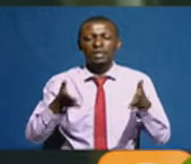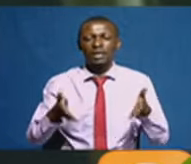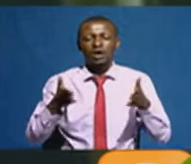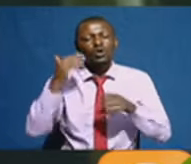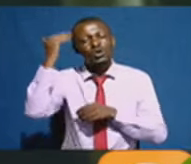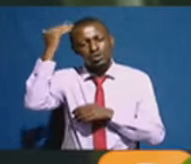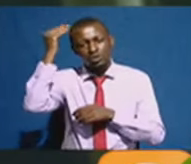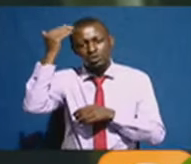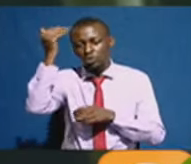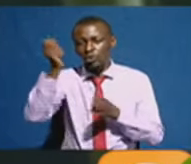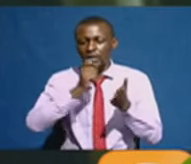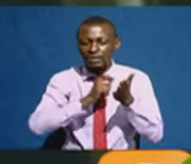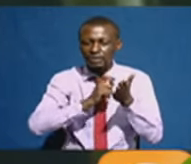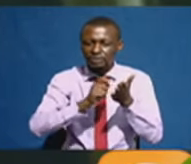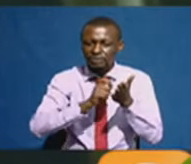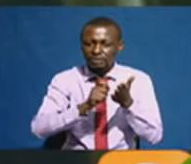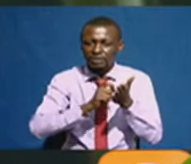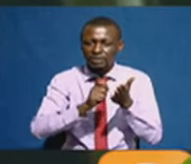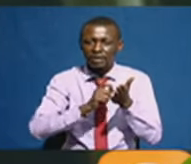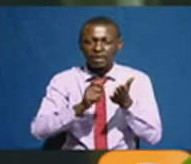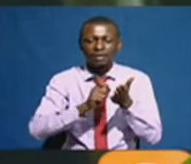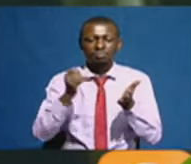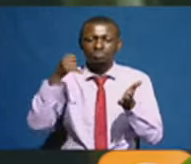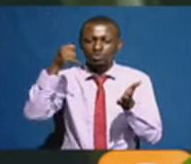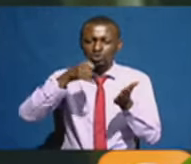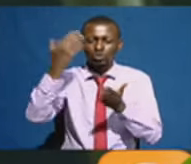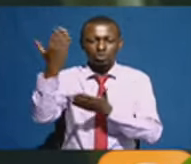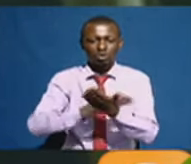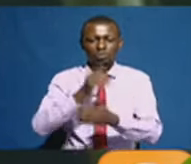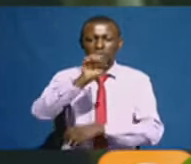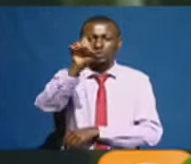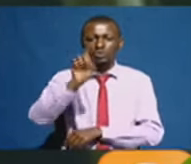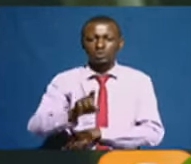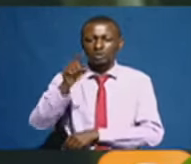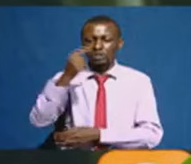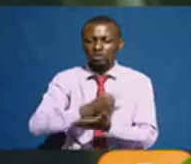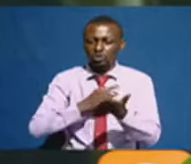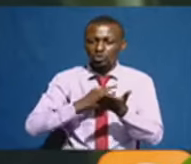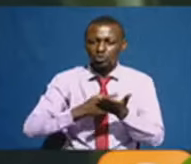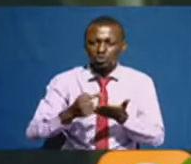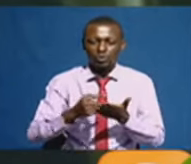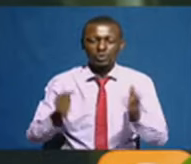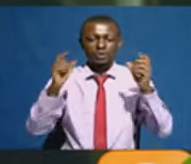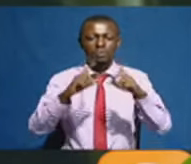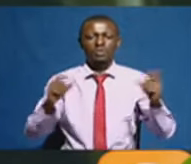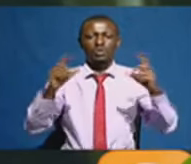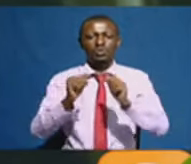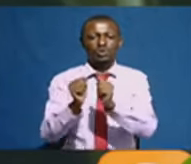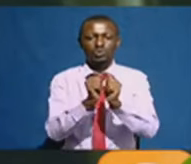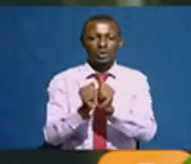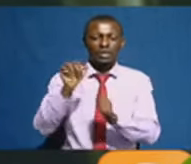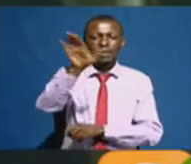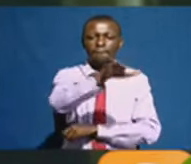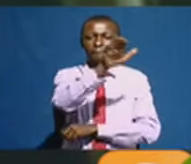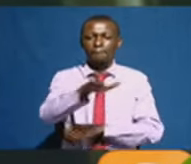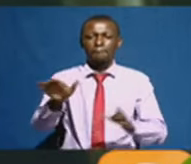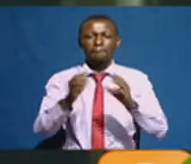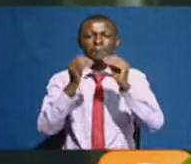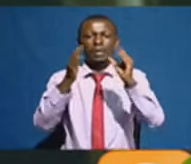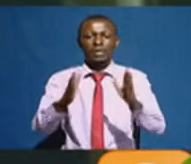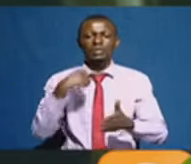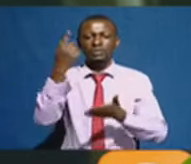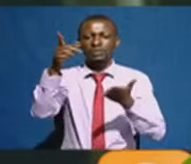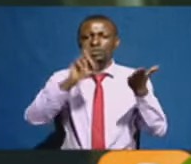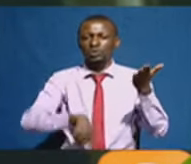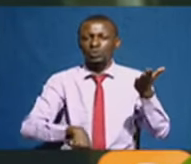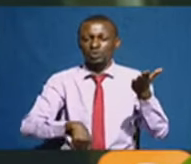signatures imposed on these documents? Early this week, I spoke to one of the leaders in parliament, and they were saying,